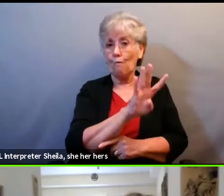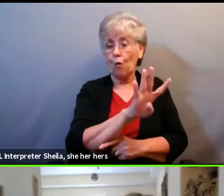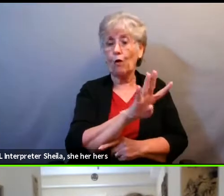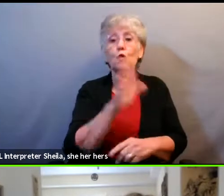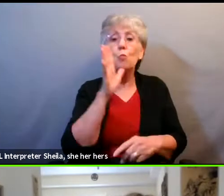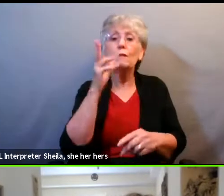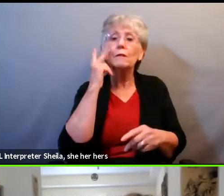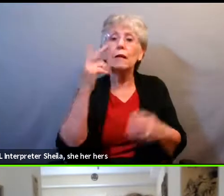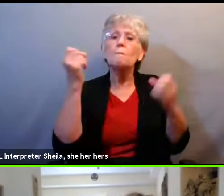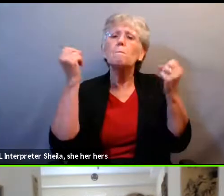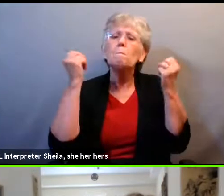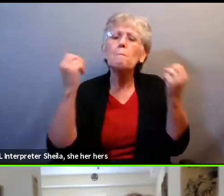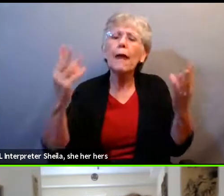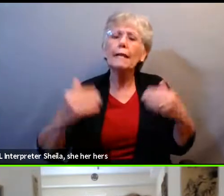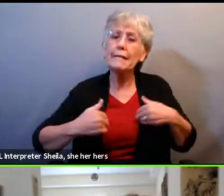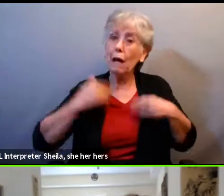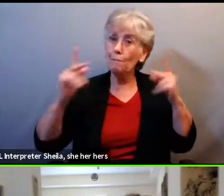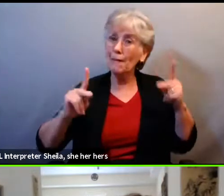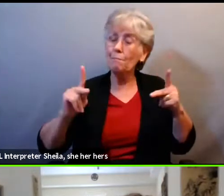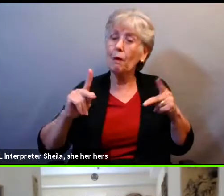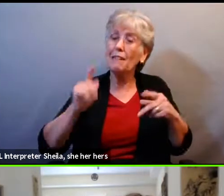younger people in their teens and 20s,